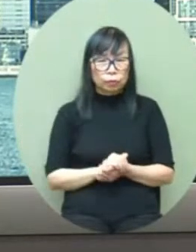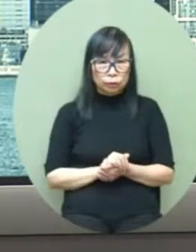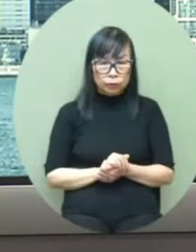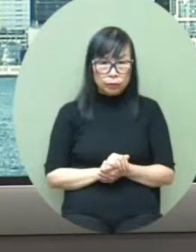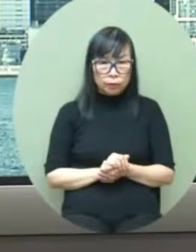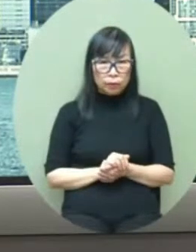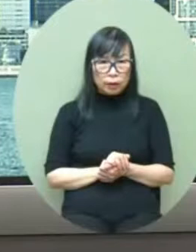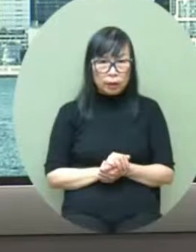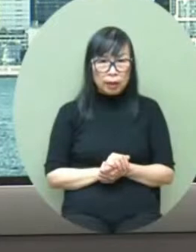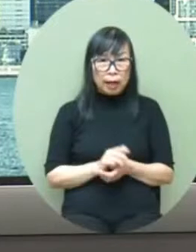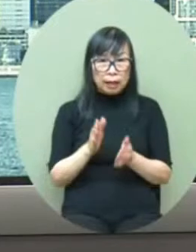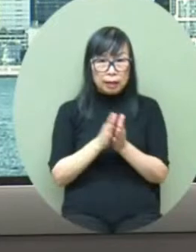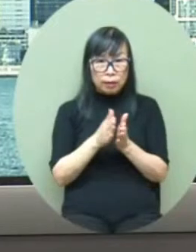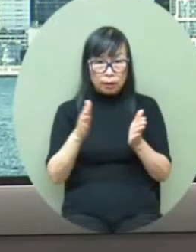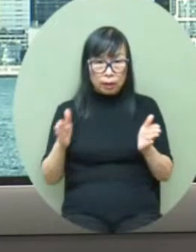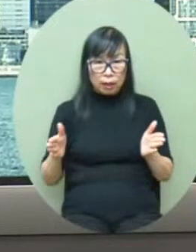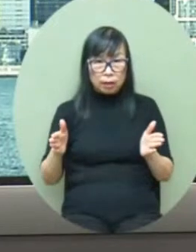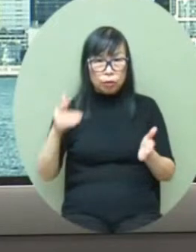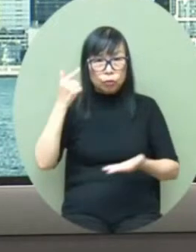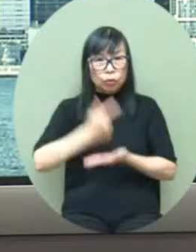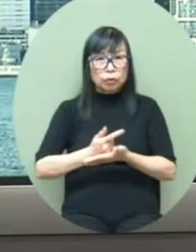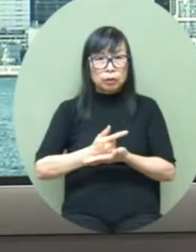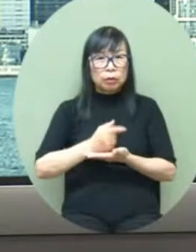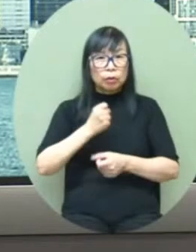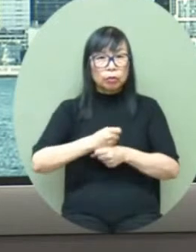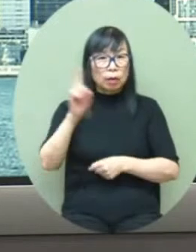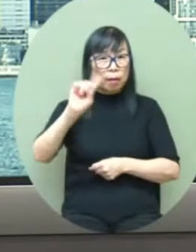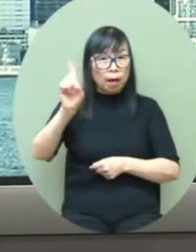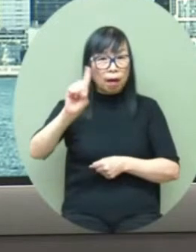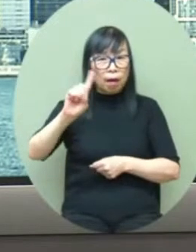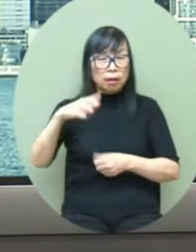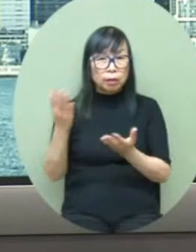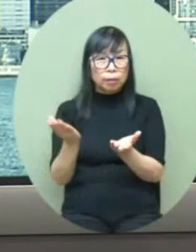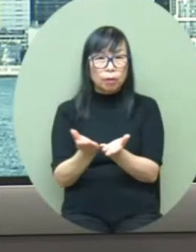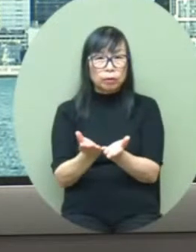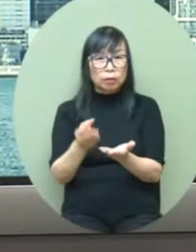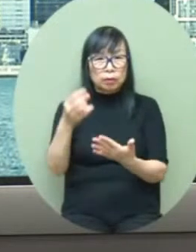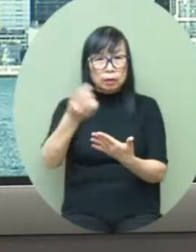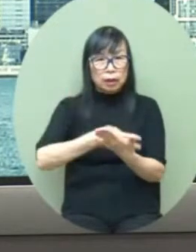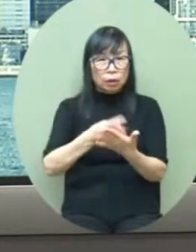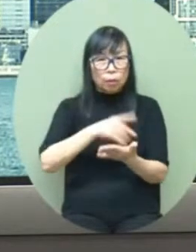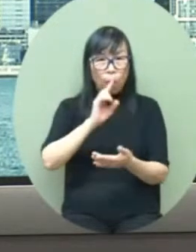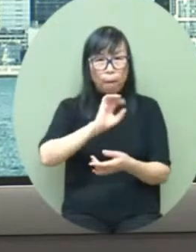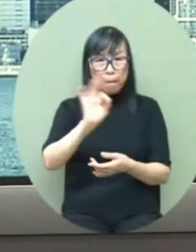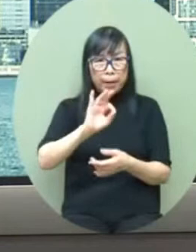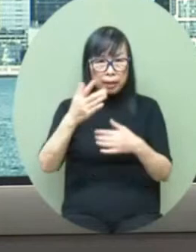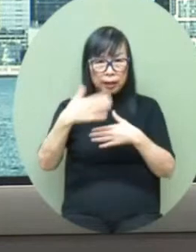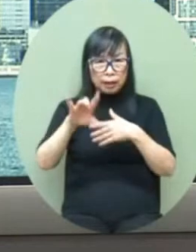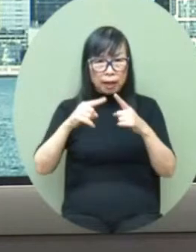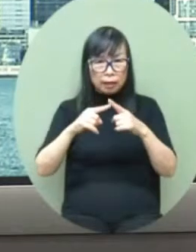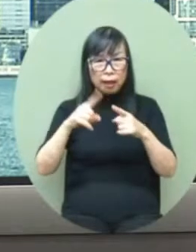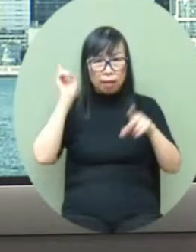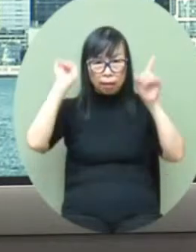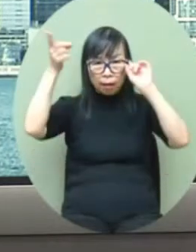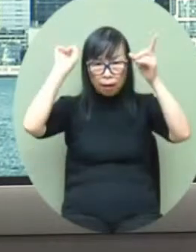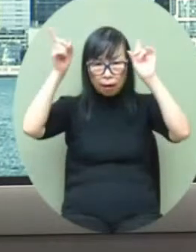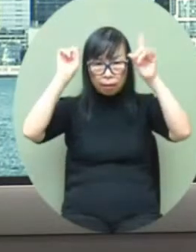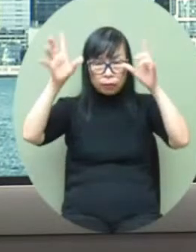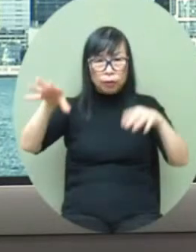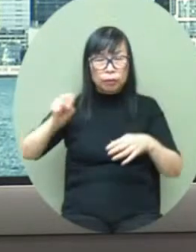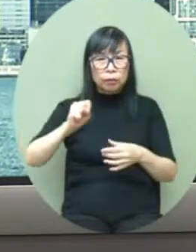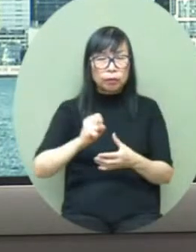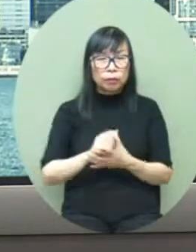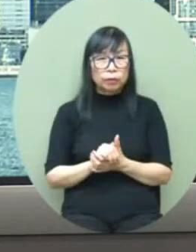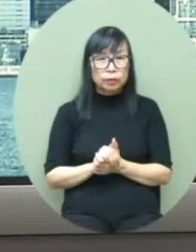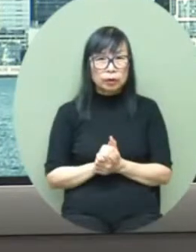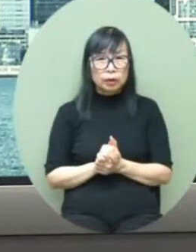stage to ensure that the system is not abused. Because looking at the spending patterns